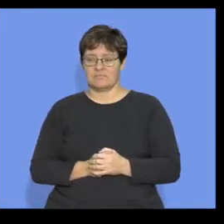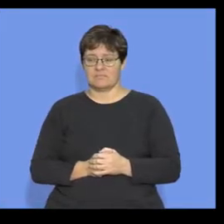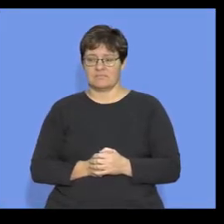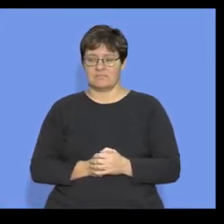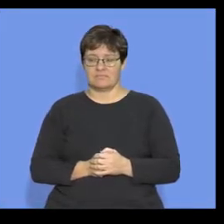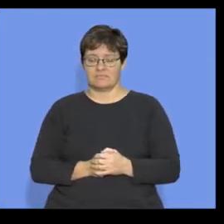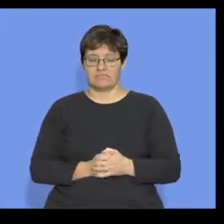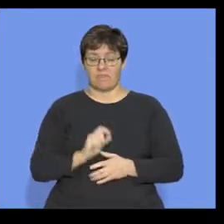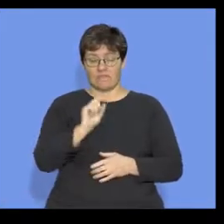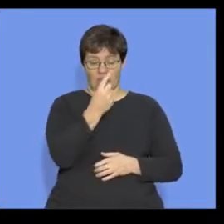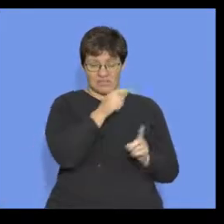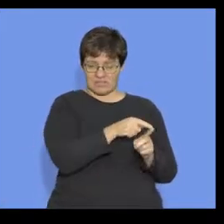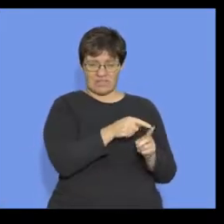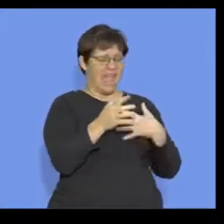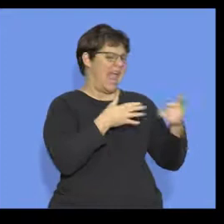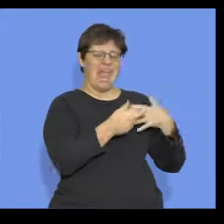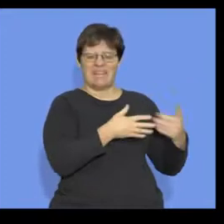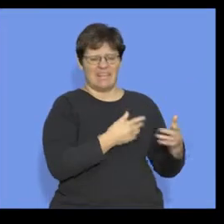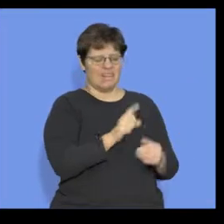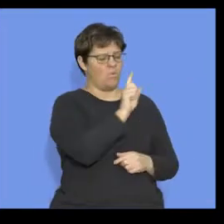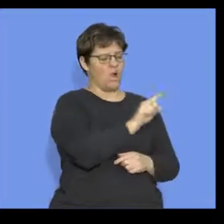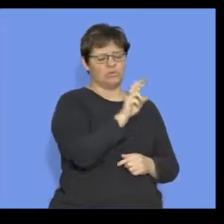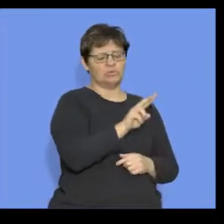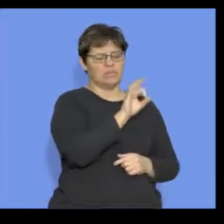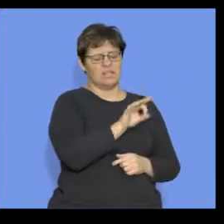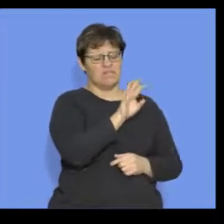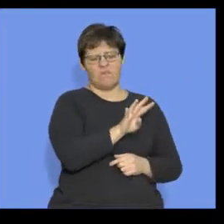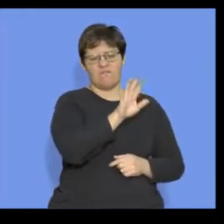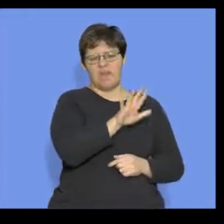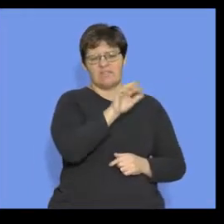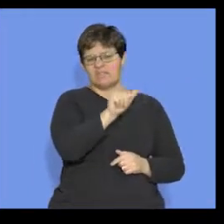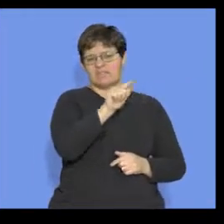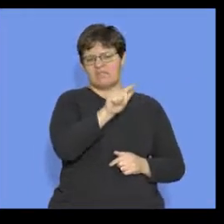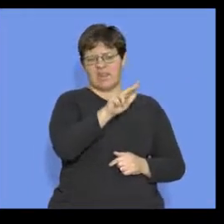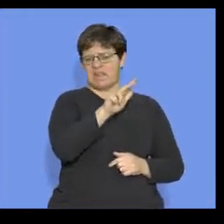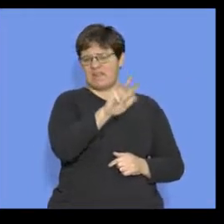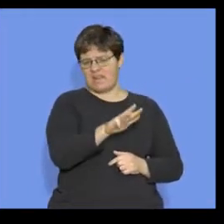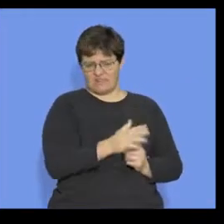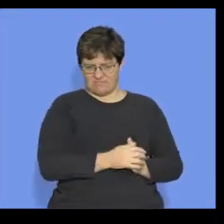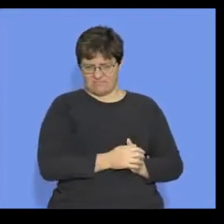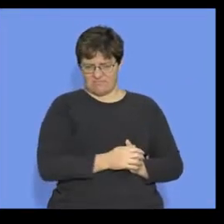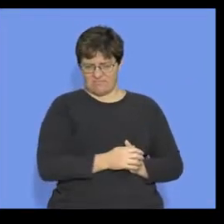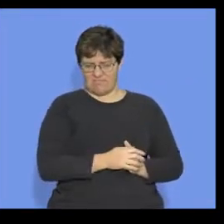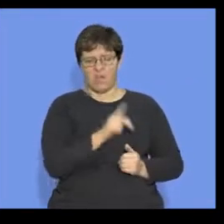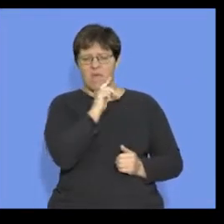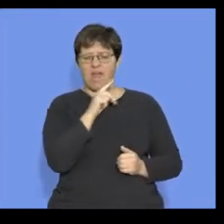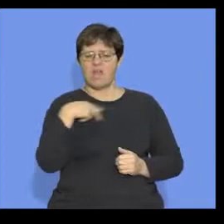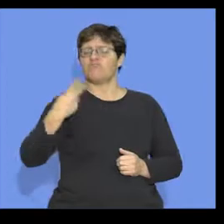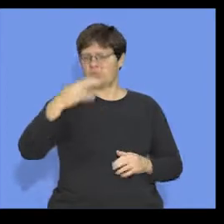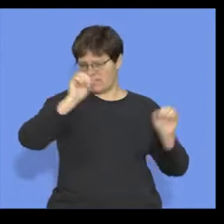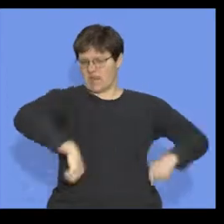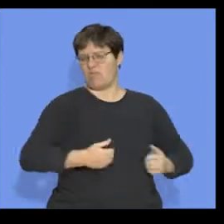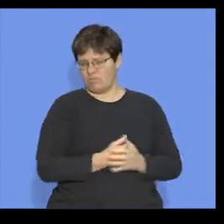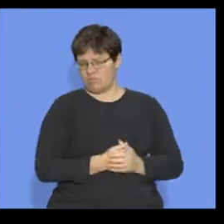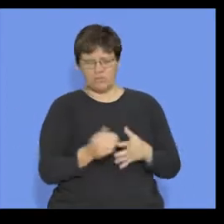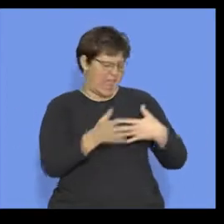So the first digit could be 1, 2, 3, 4, 5, 6, 7, 8, or 9. Because repetition